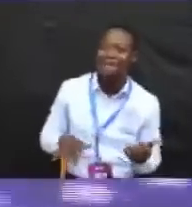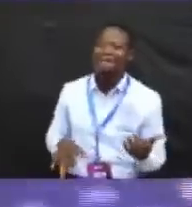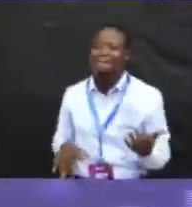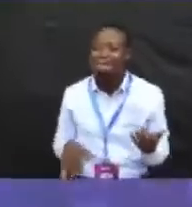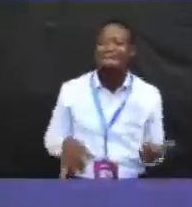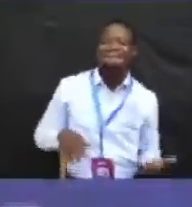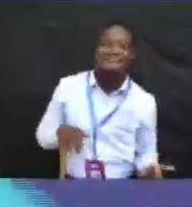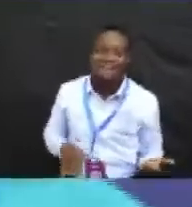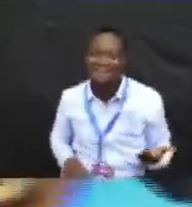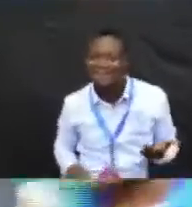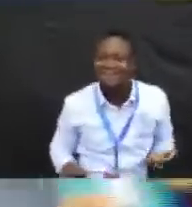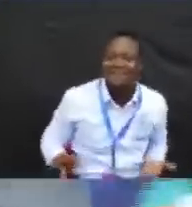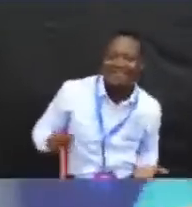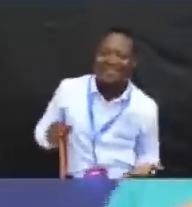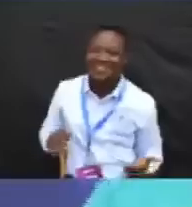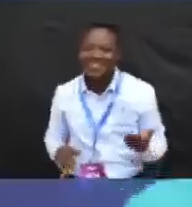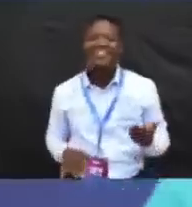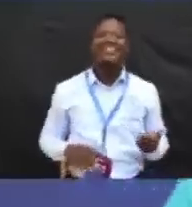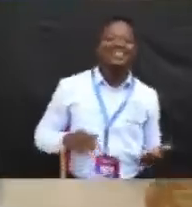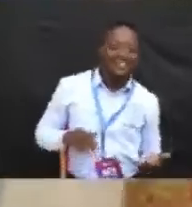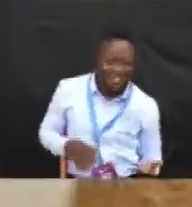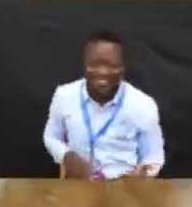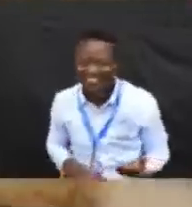Everybody give the Lord a dance.